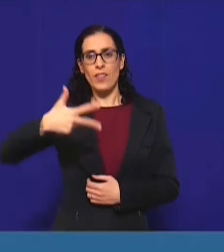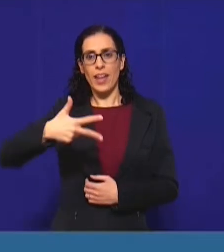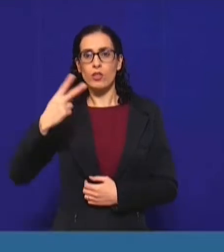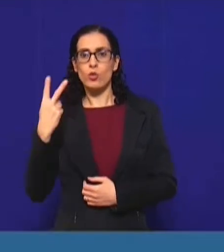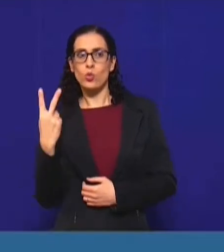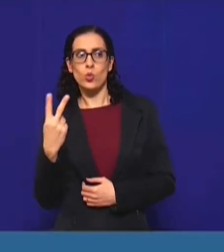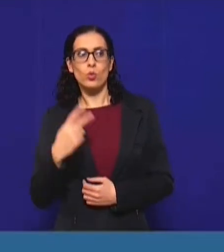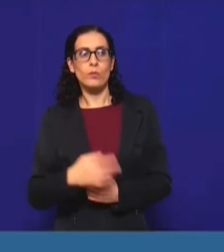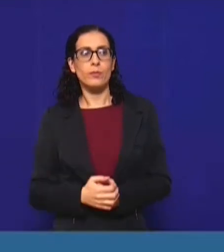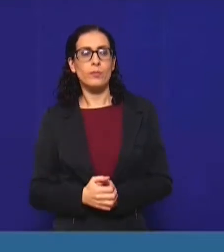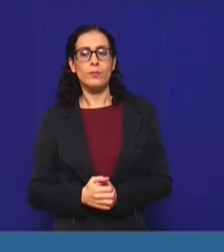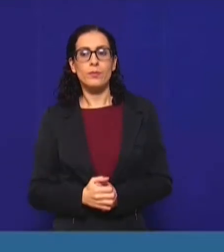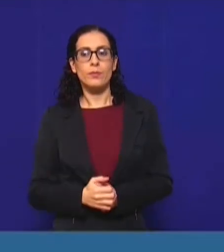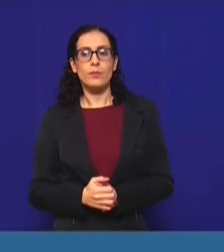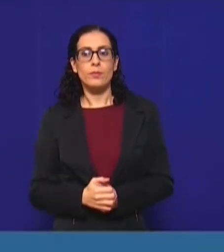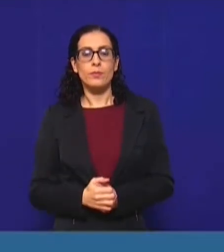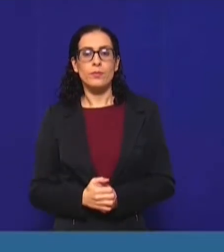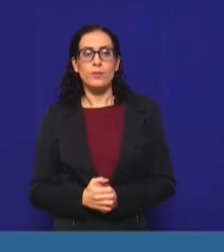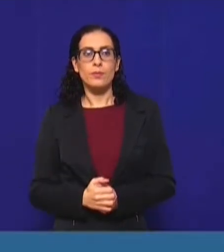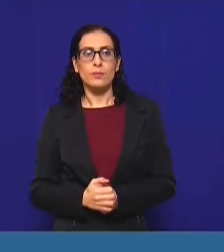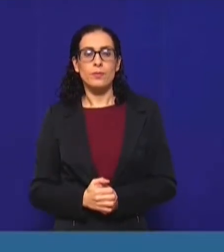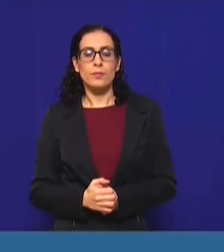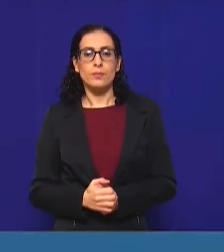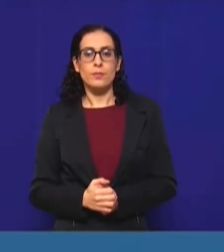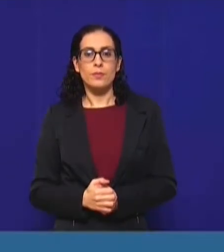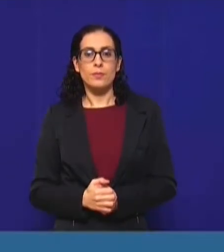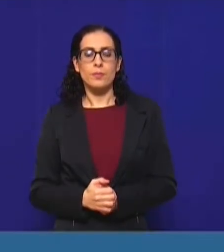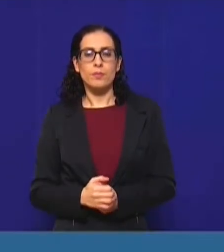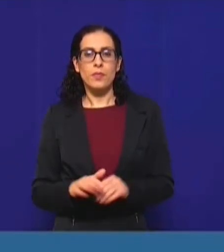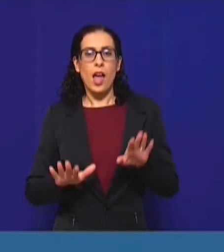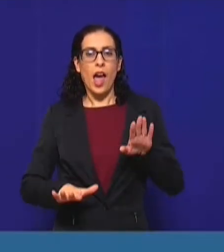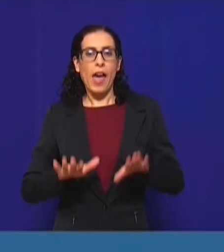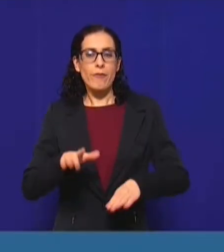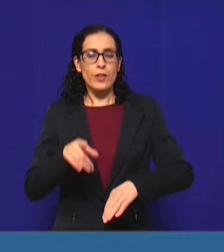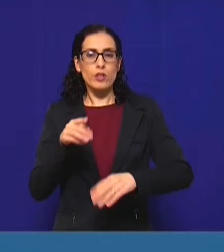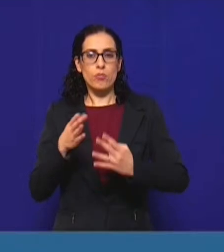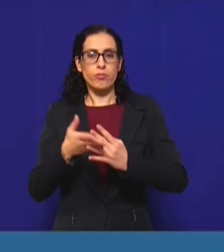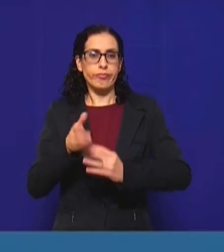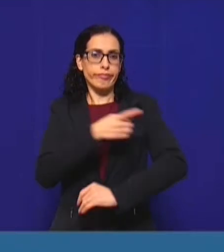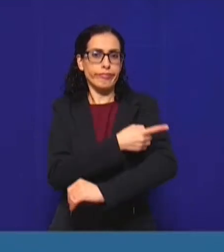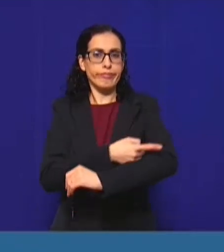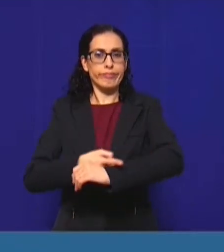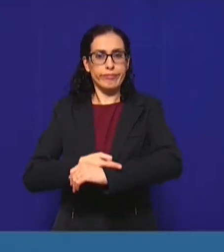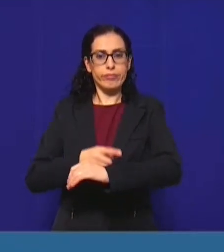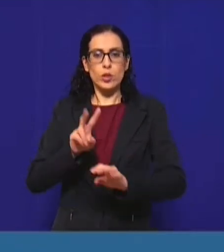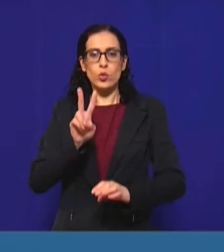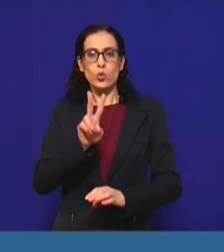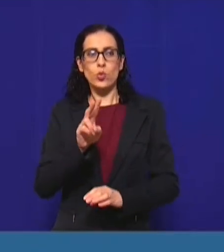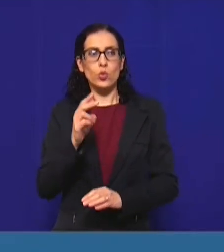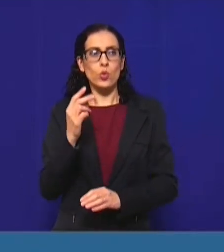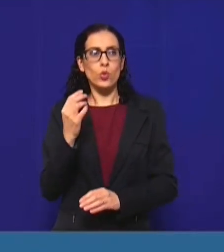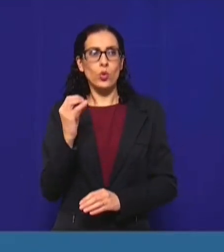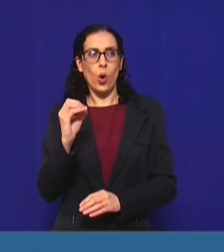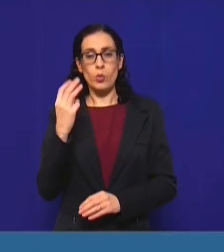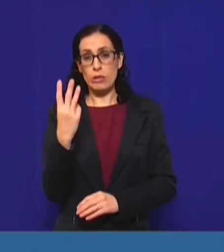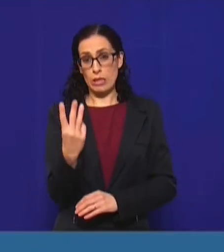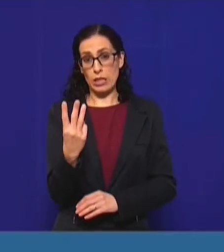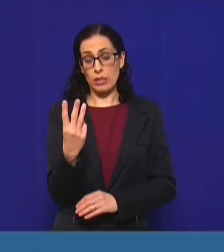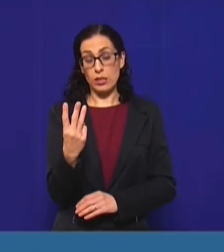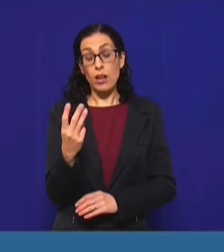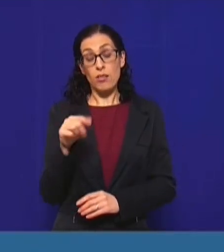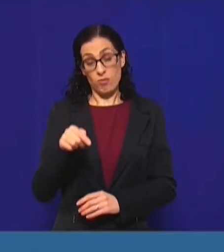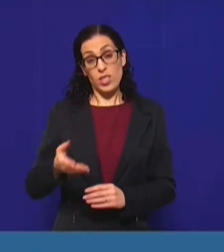2,582 persons. The 7-day moving average is 203, which is a high number, and it